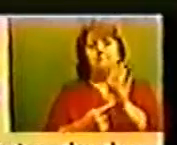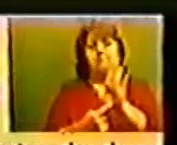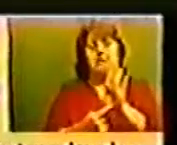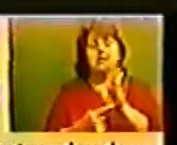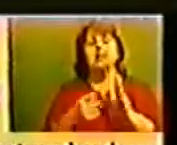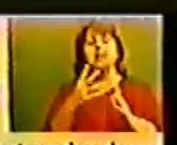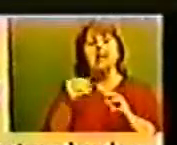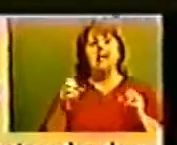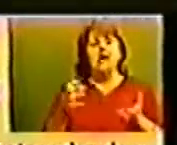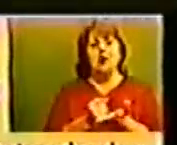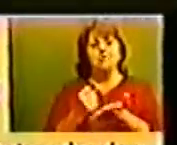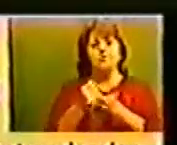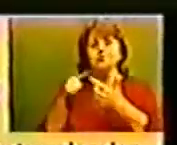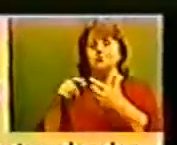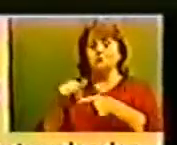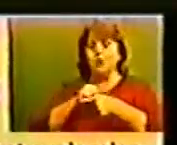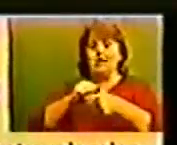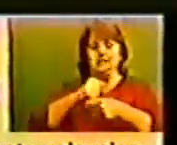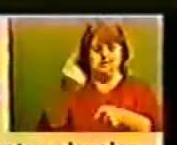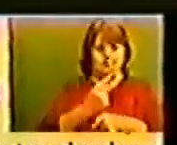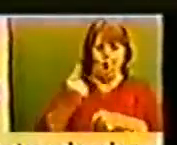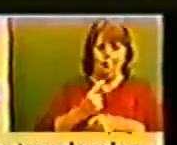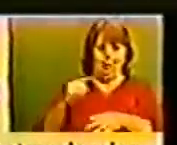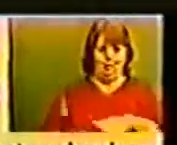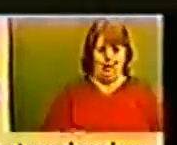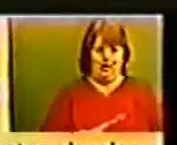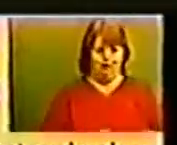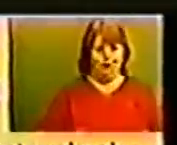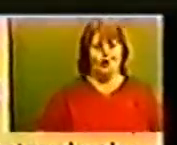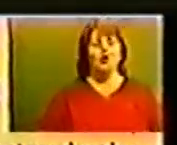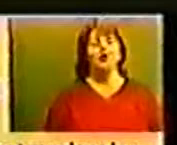and opportunities to practice the appropriate behavior.